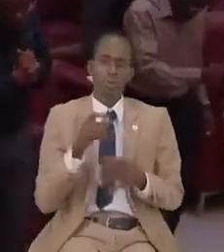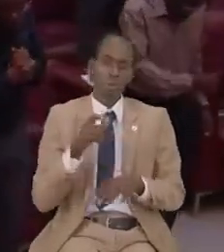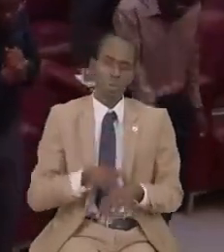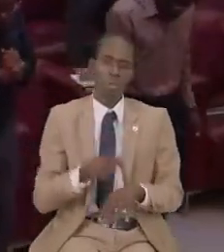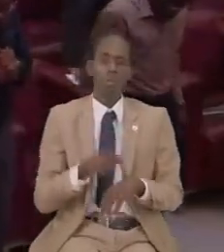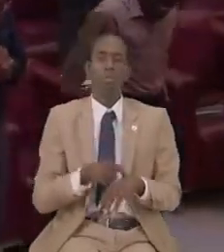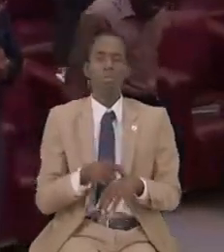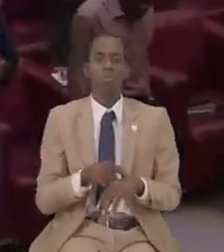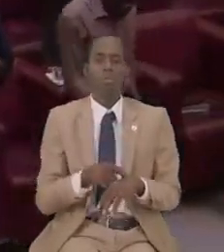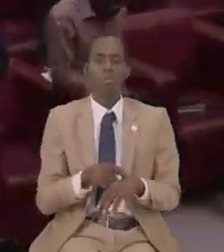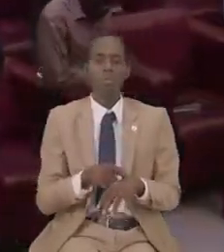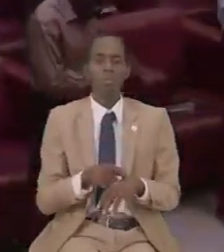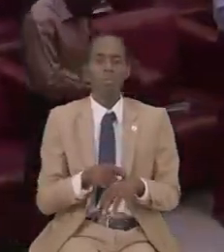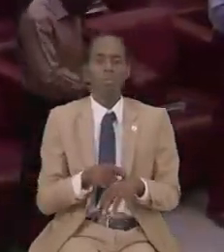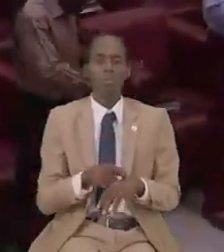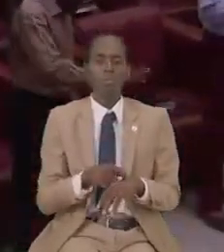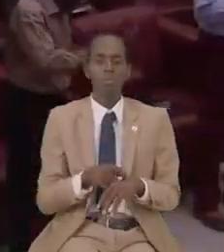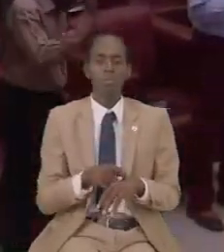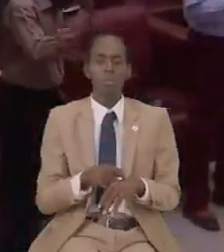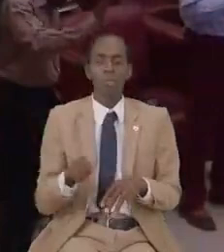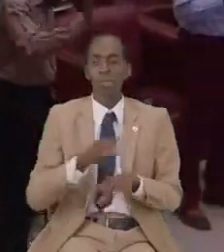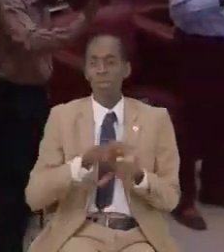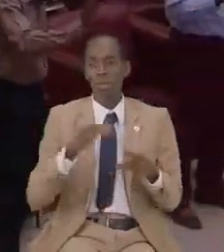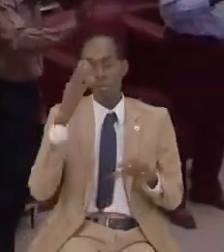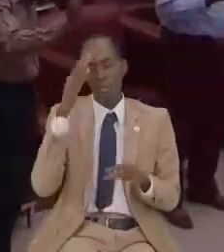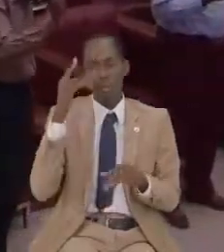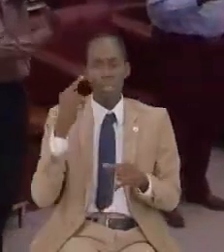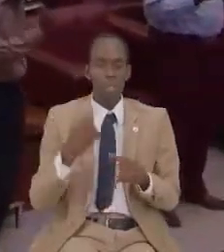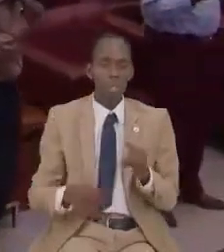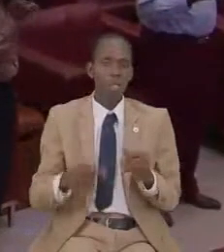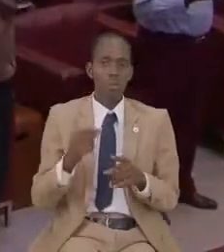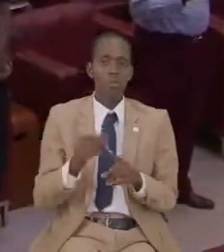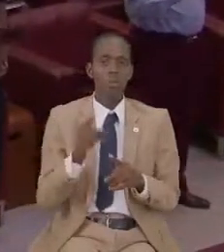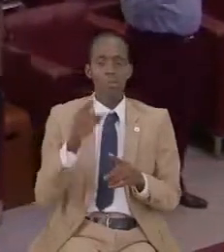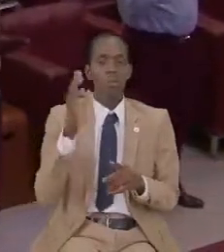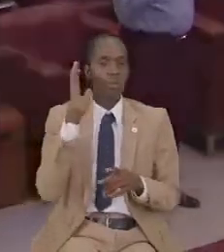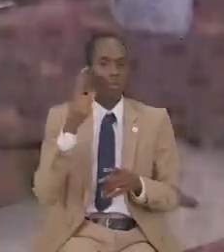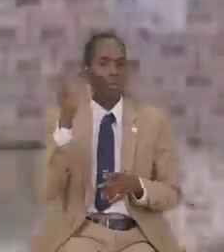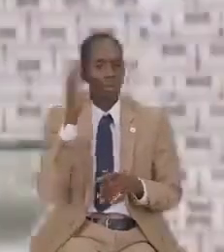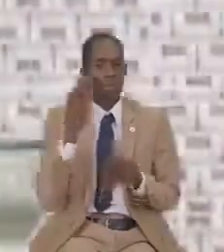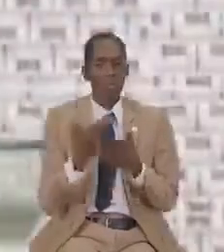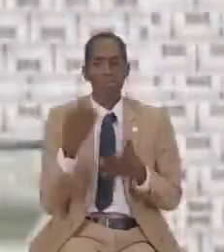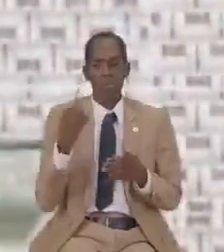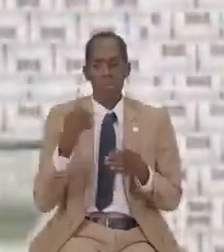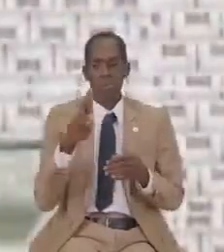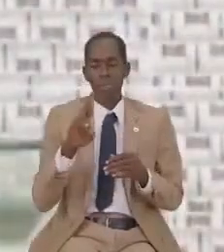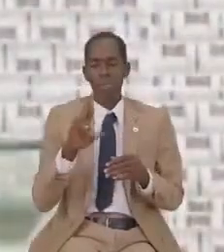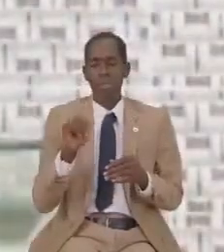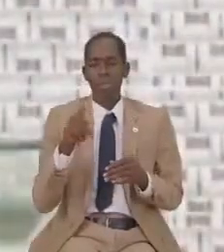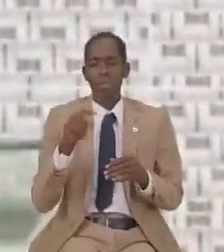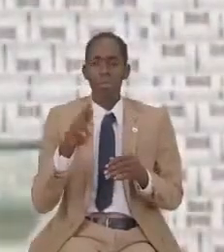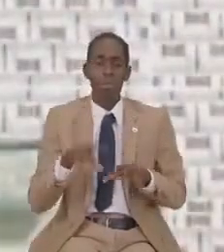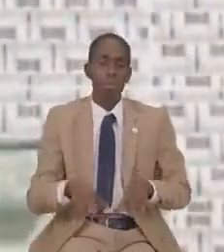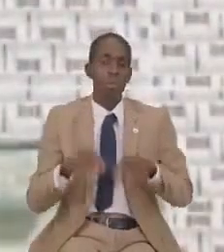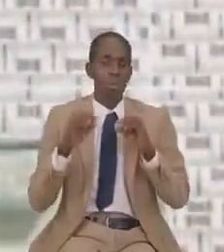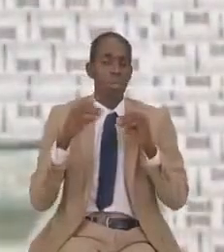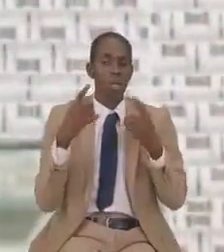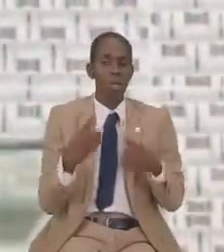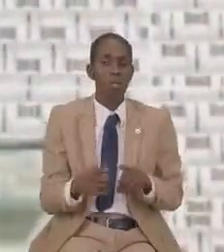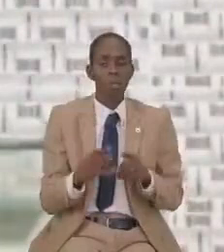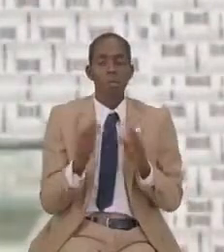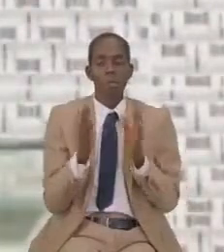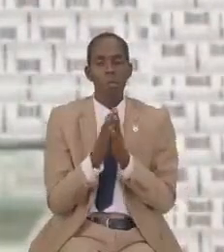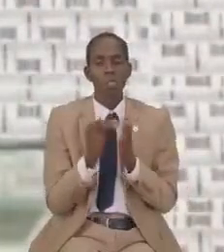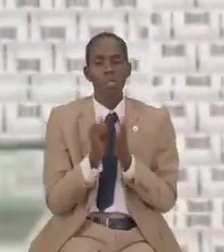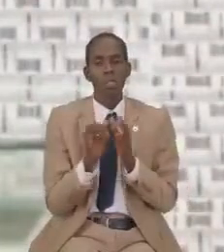time. You don't know the last message you will hear before the rapture takes place? Pray that nothing will take